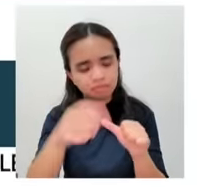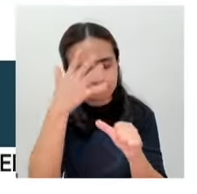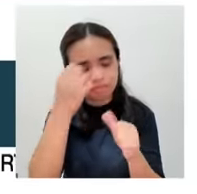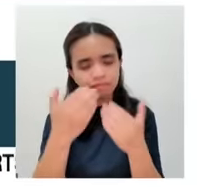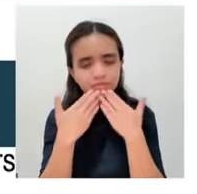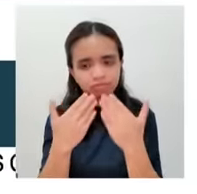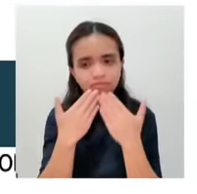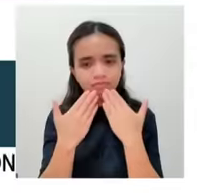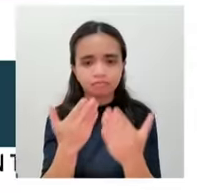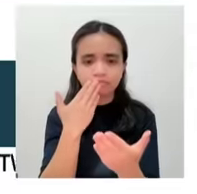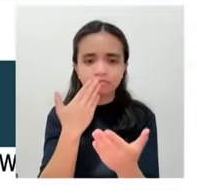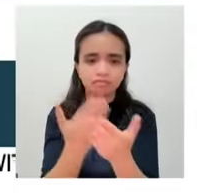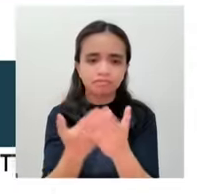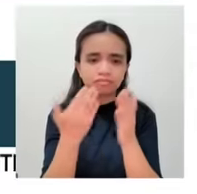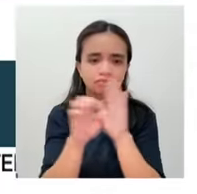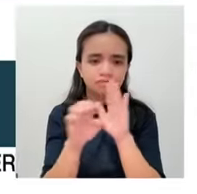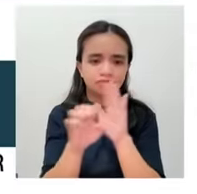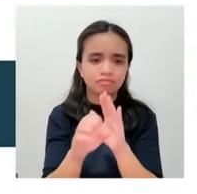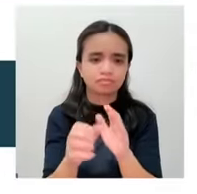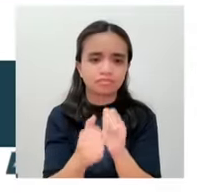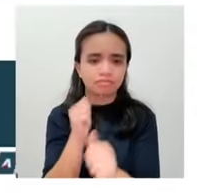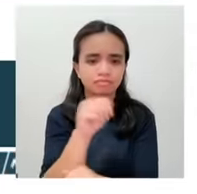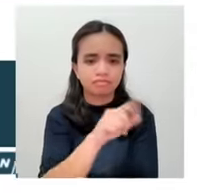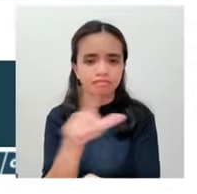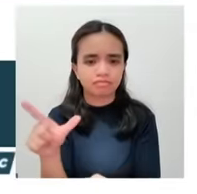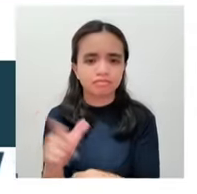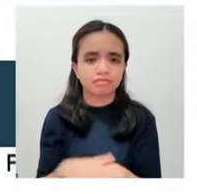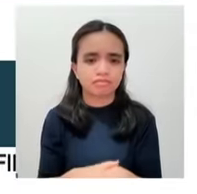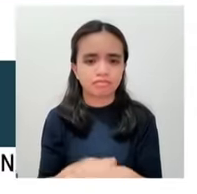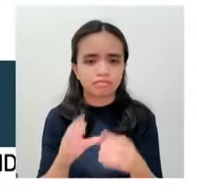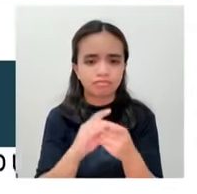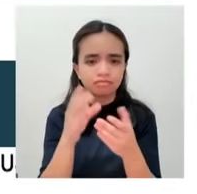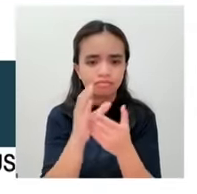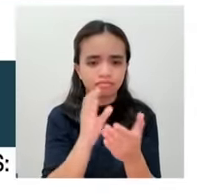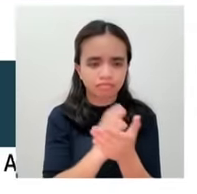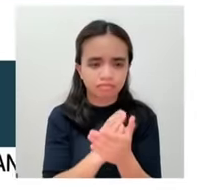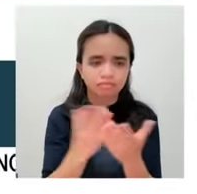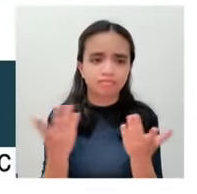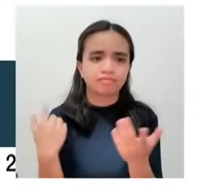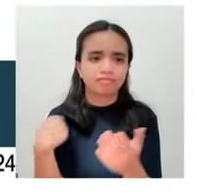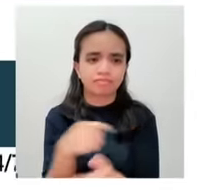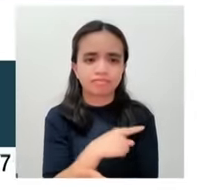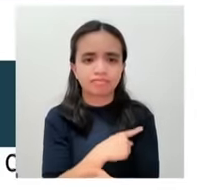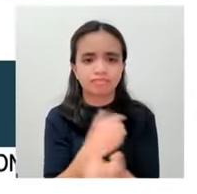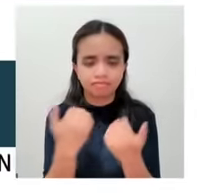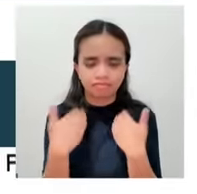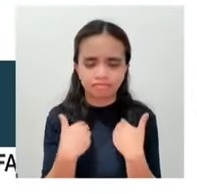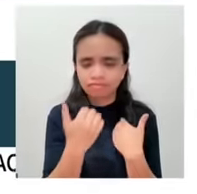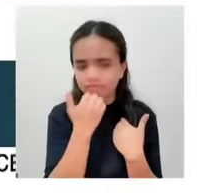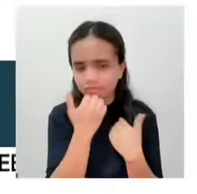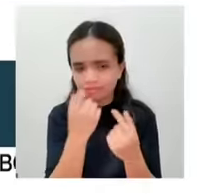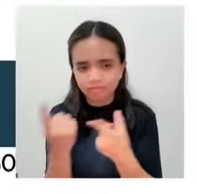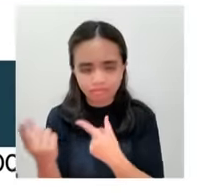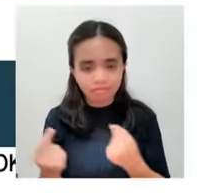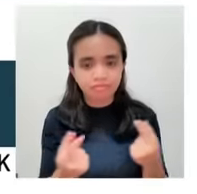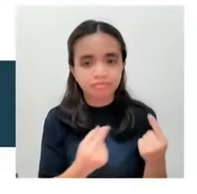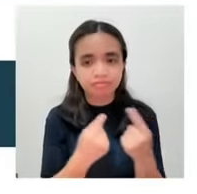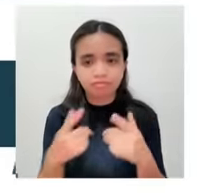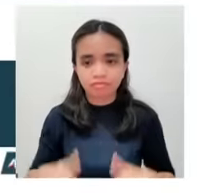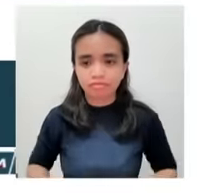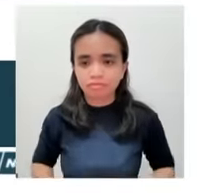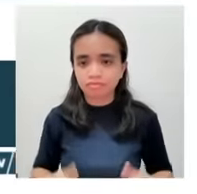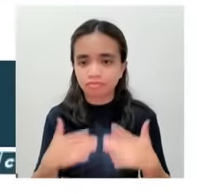mabuting halimbawa sa marami. Give or take. Siyempre, mga konti nating pagkakamali na nagagawa sa buhay,